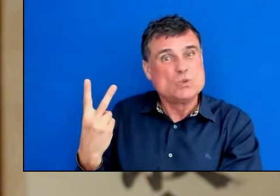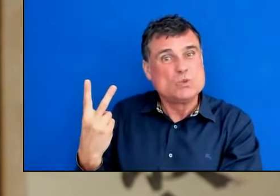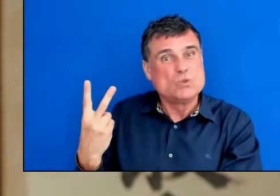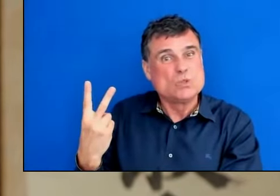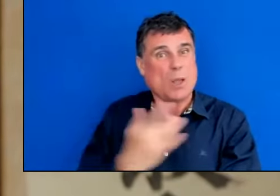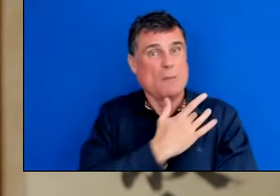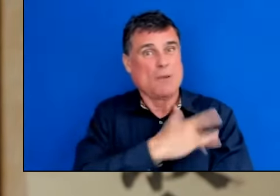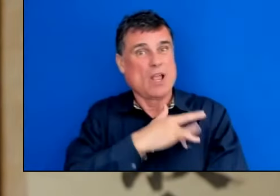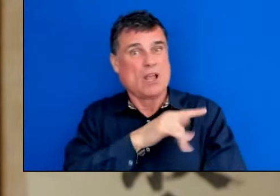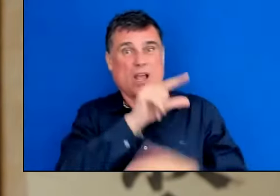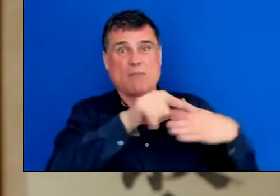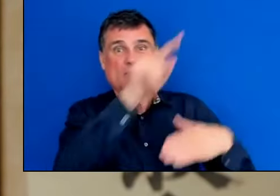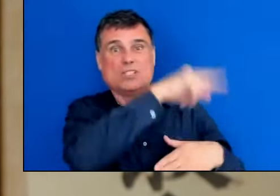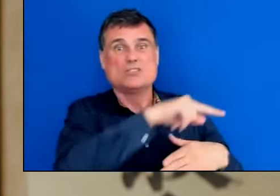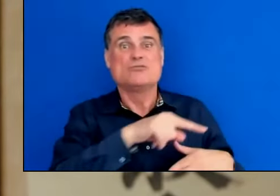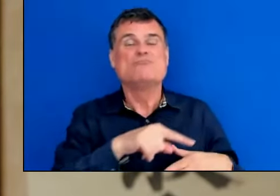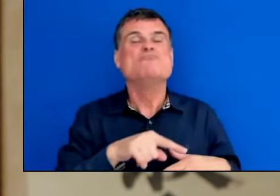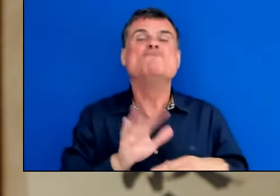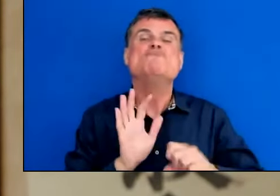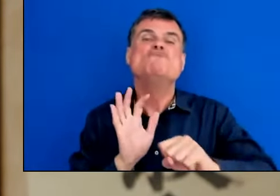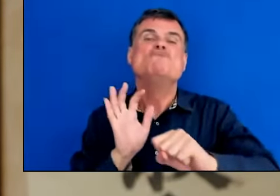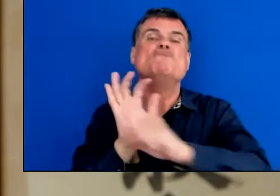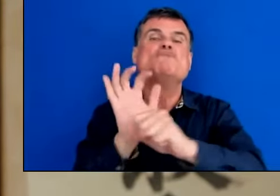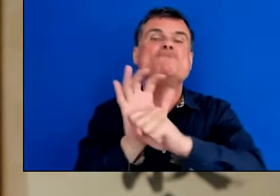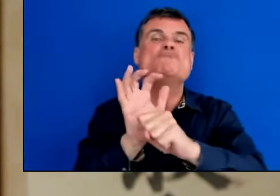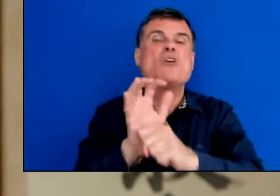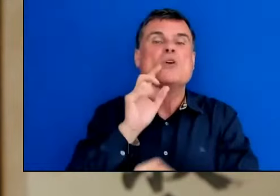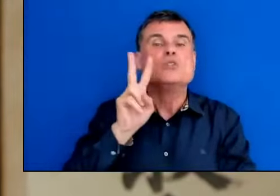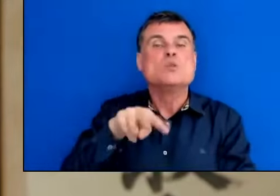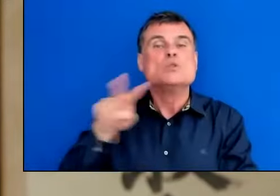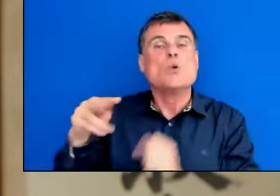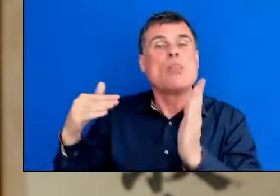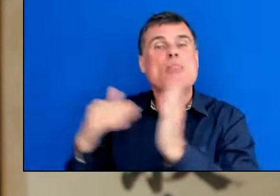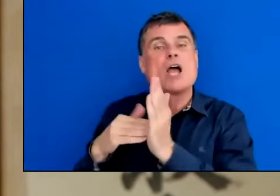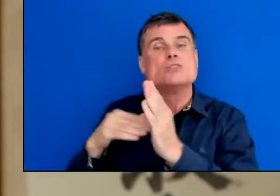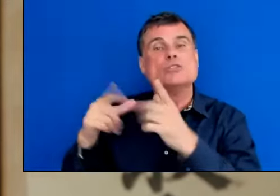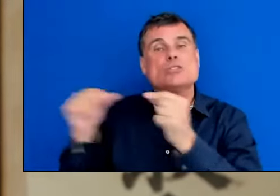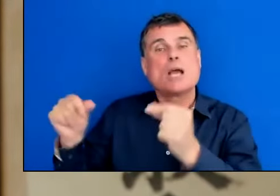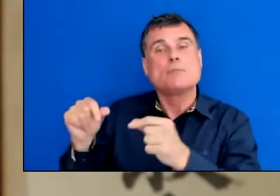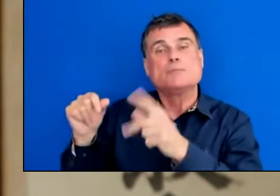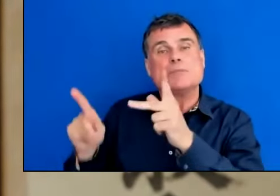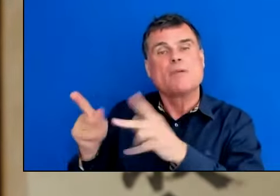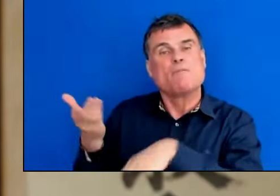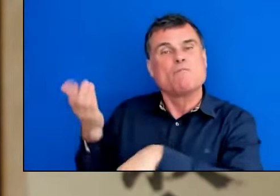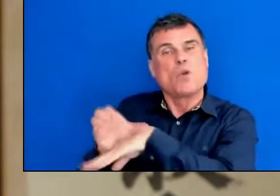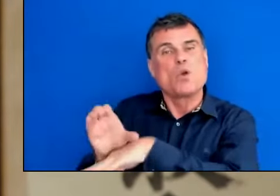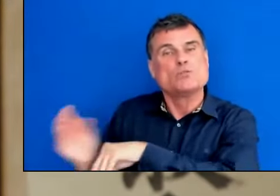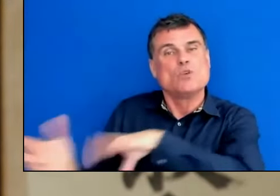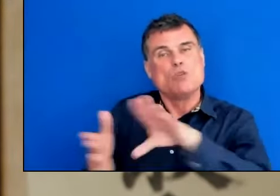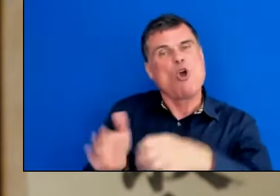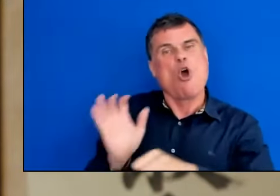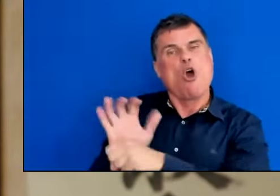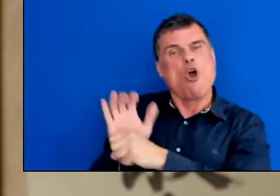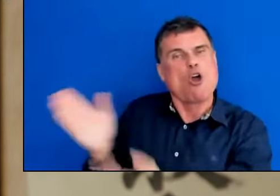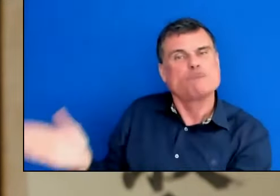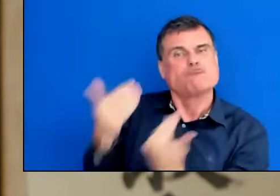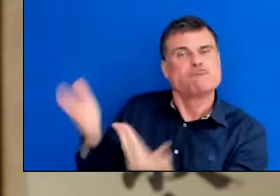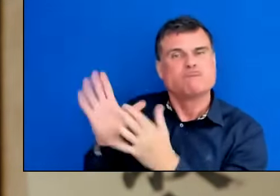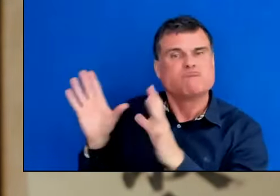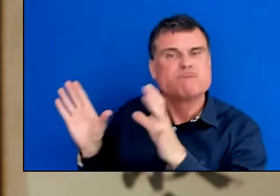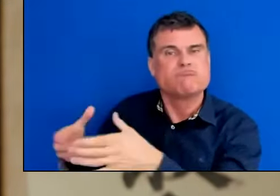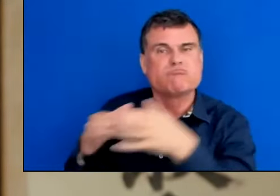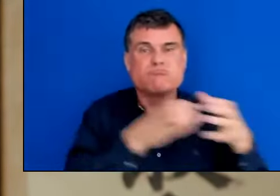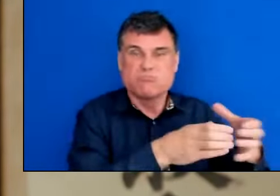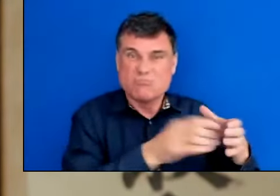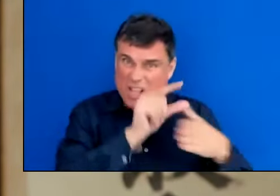the opportunity to advocate for the removal of nearly 22,000 Japanese Canadians from the West Coast,